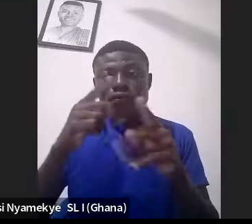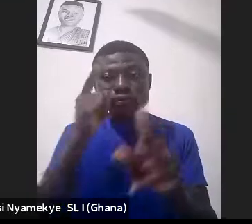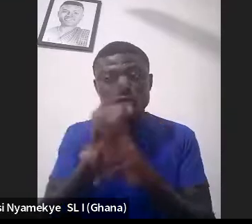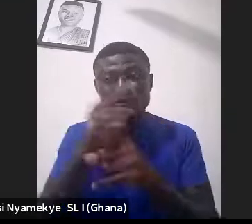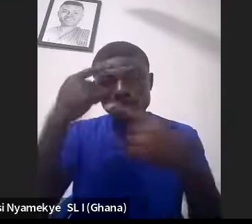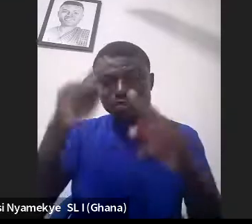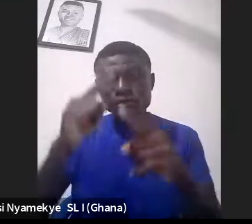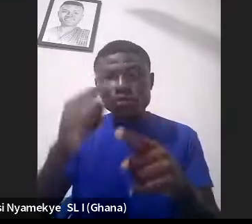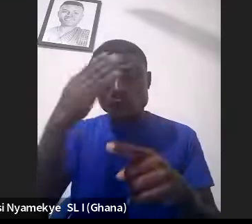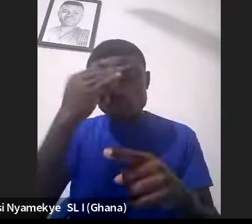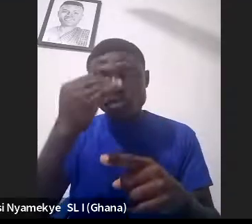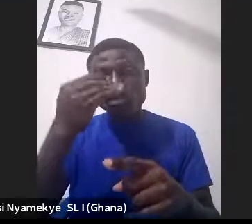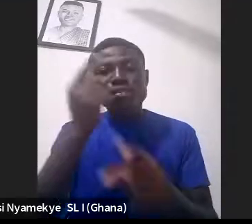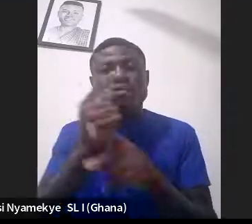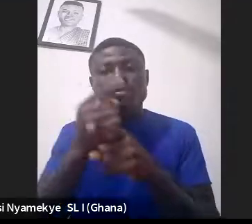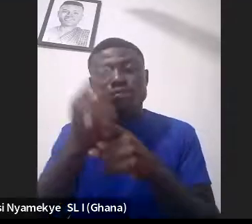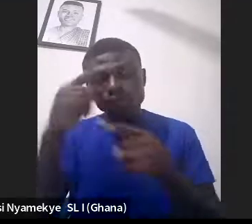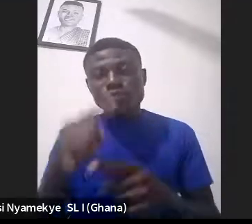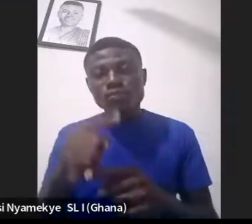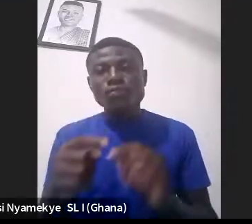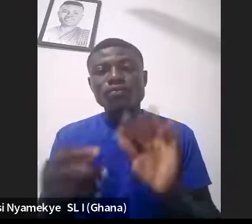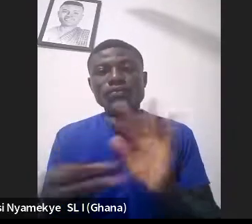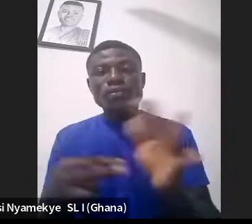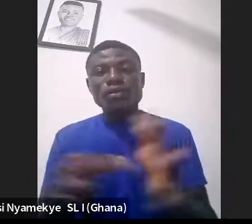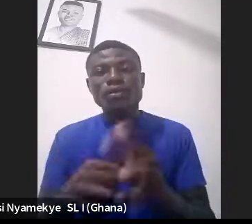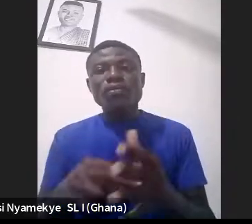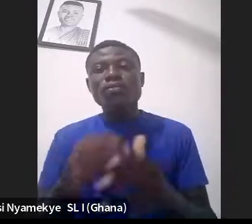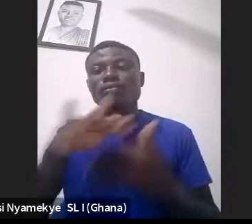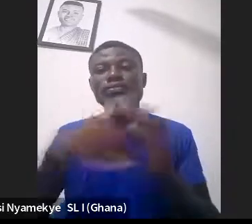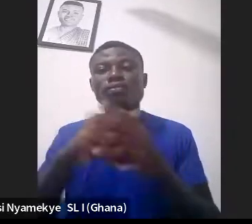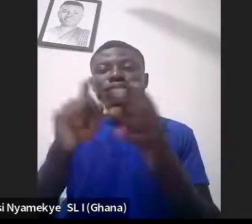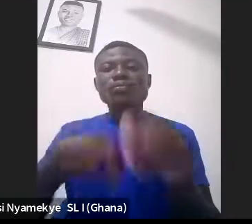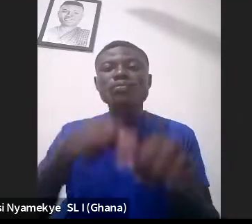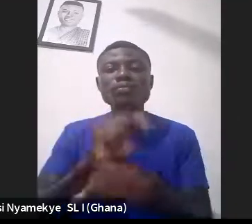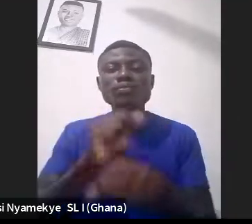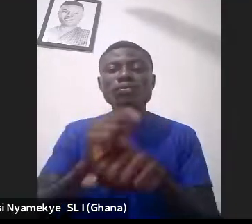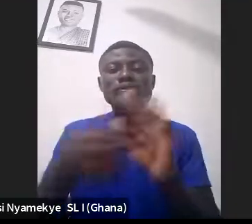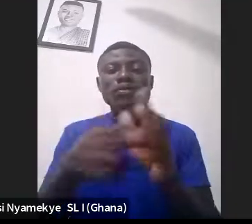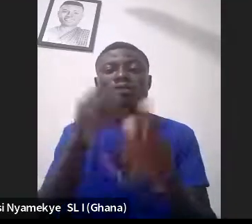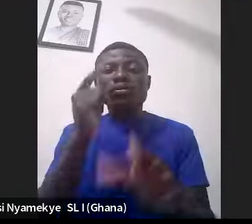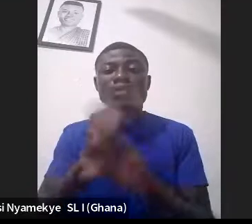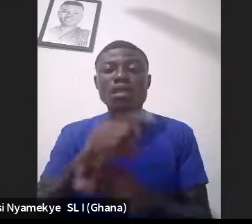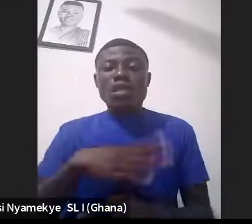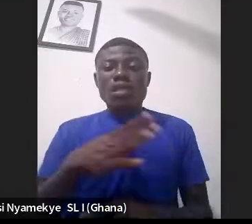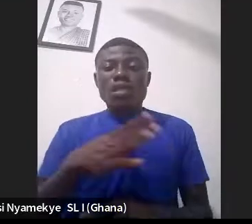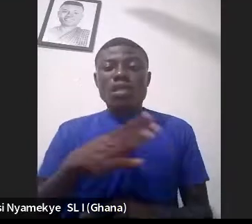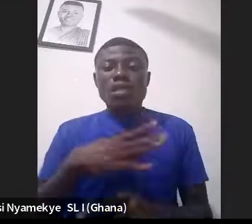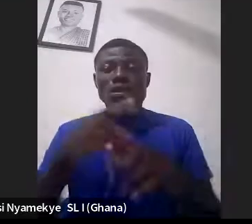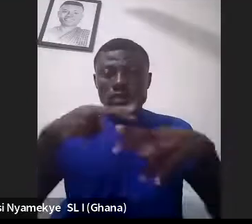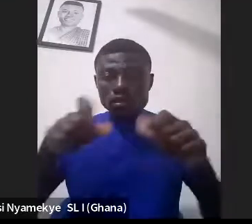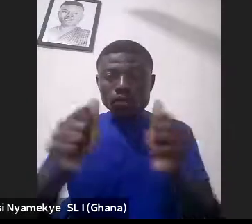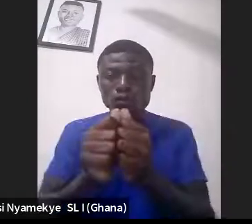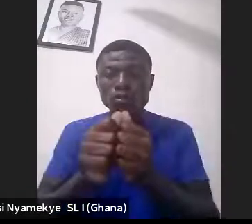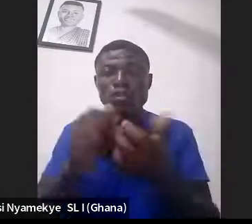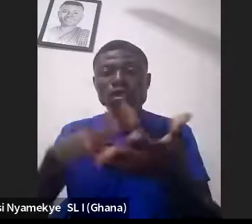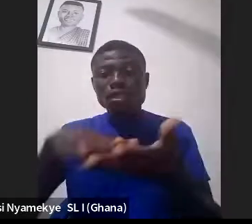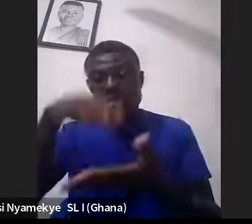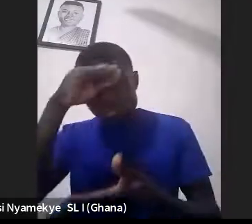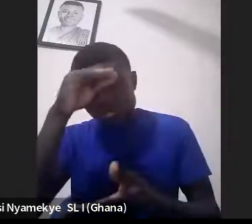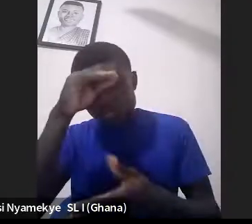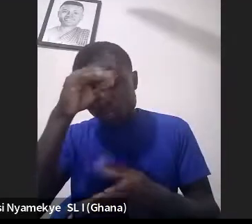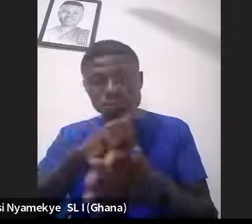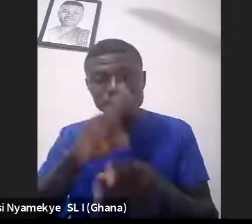So it's been ongoing, and he was officially diagnosed with dyslexia, double deficit dyslexia. So